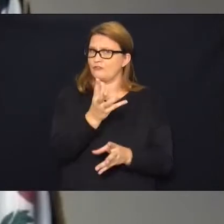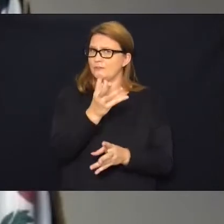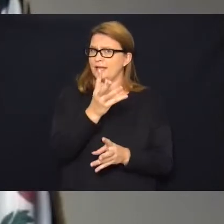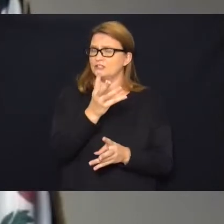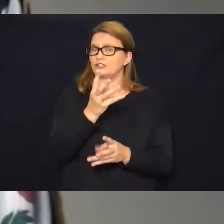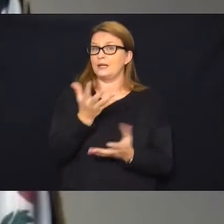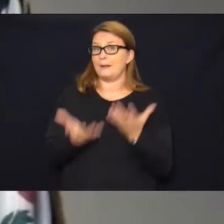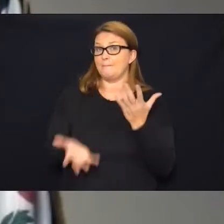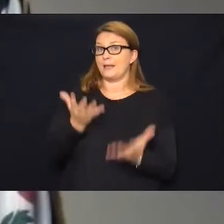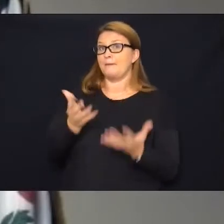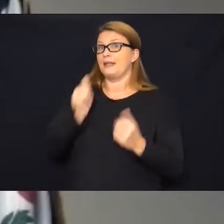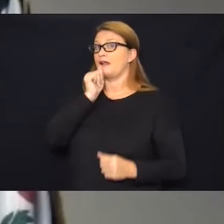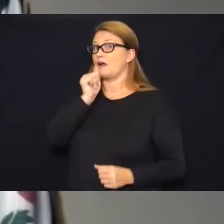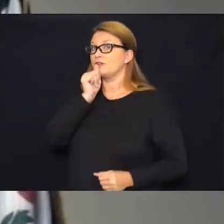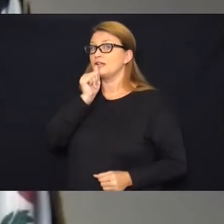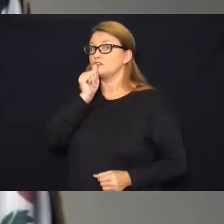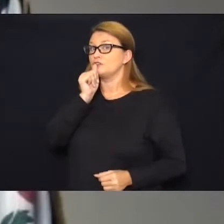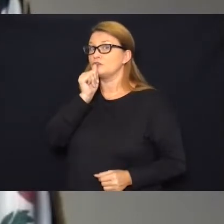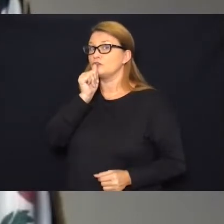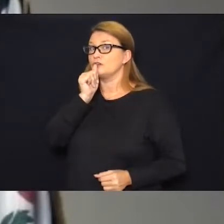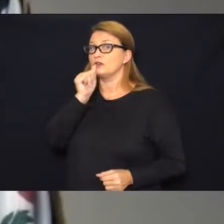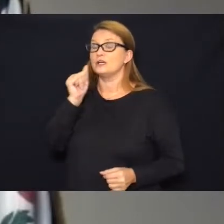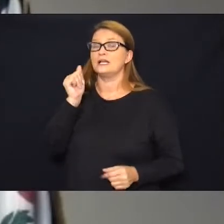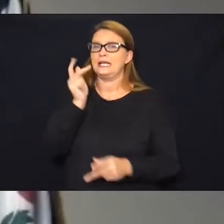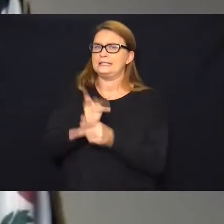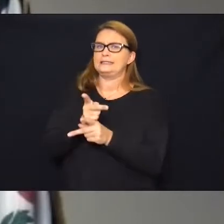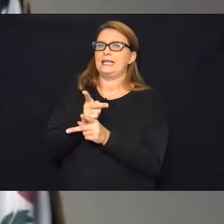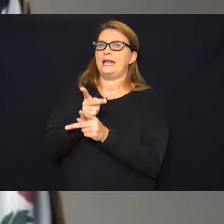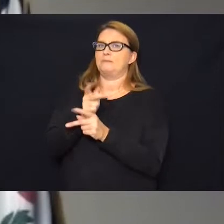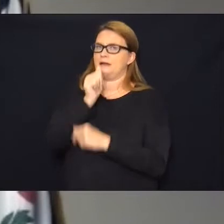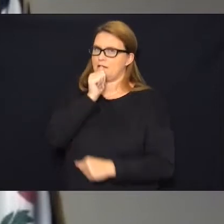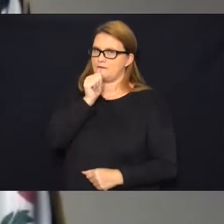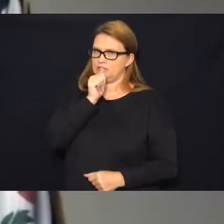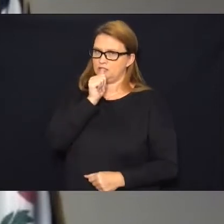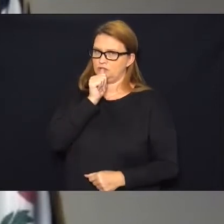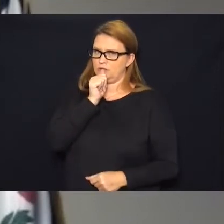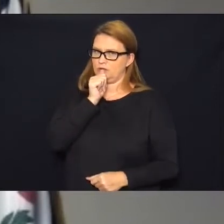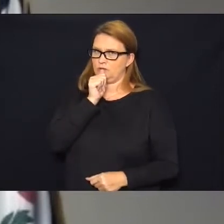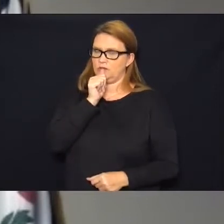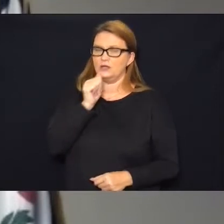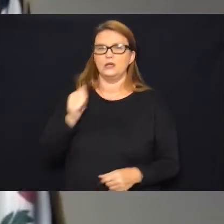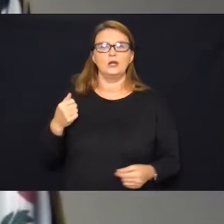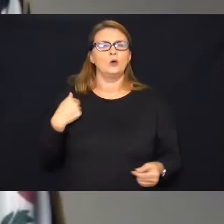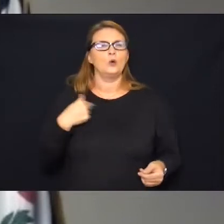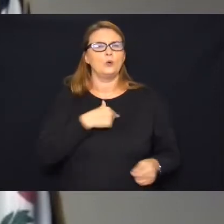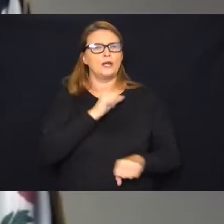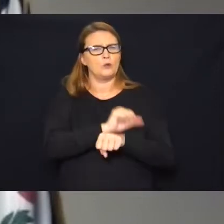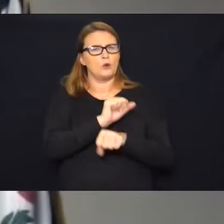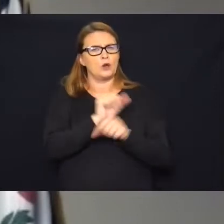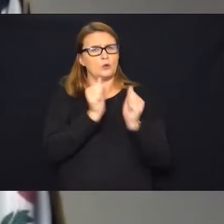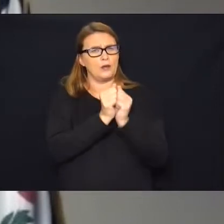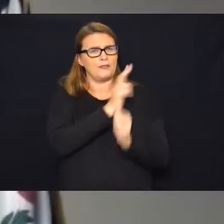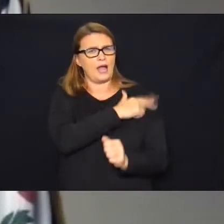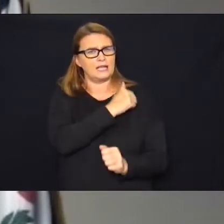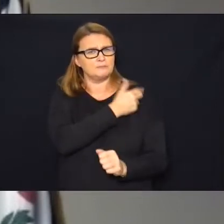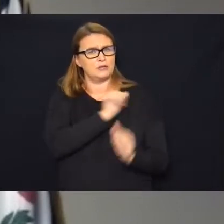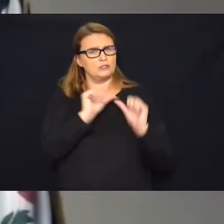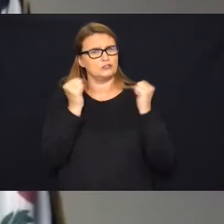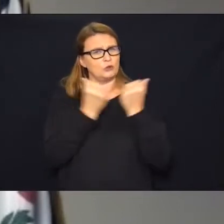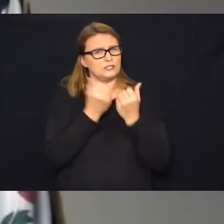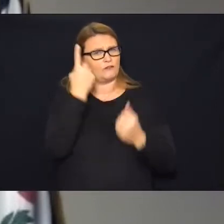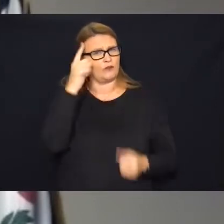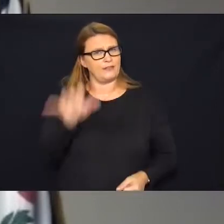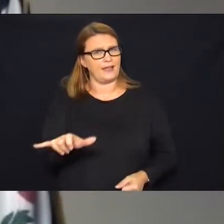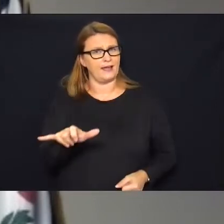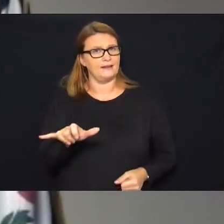be confidential is kept confidential. So, and we work with the Hospital Association on that. So the information